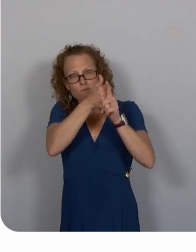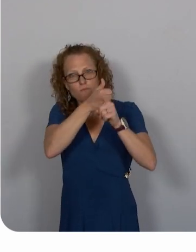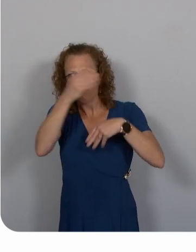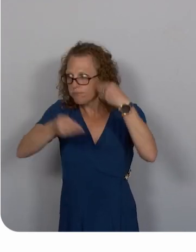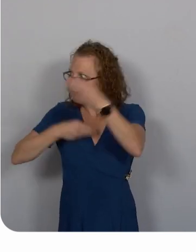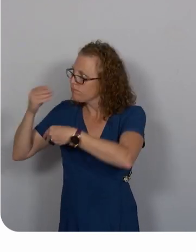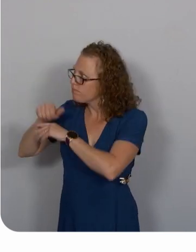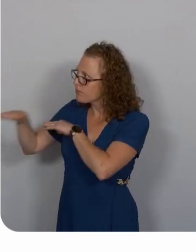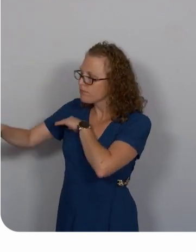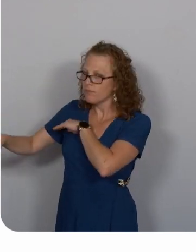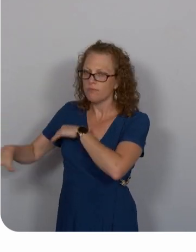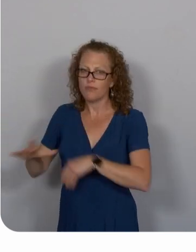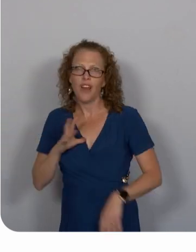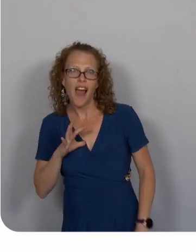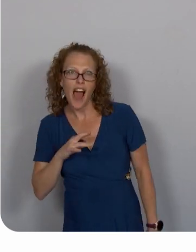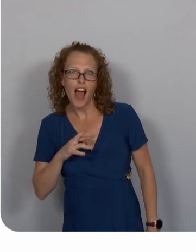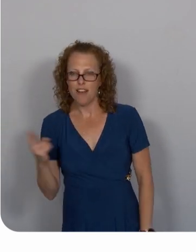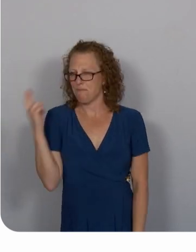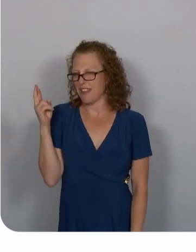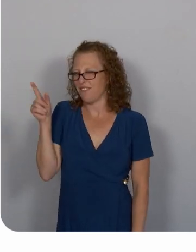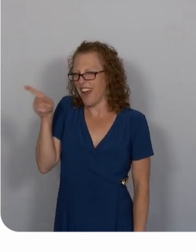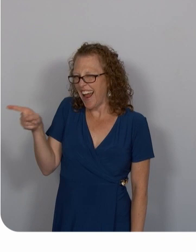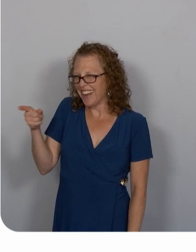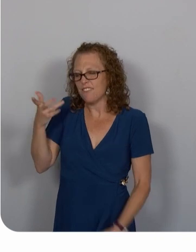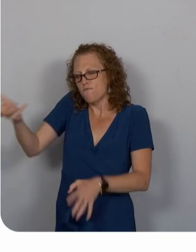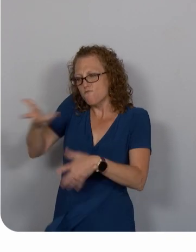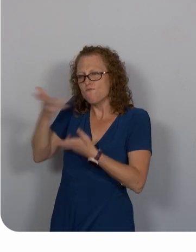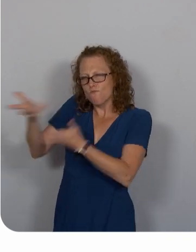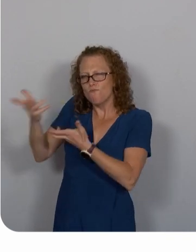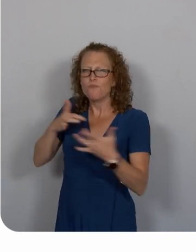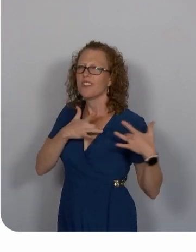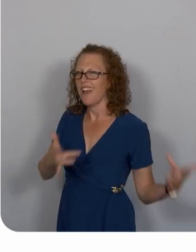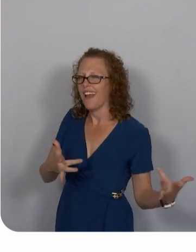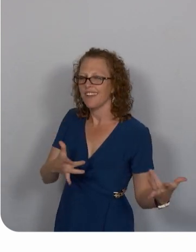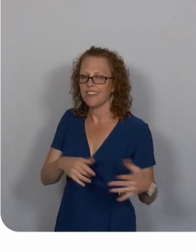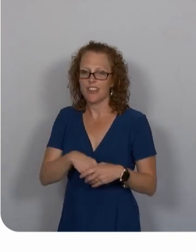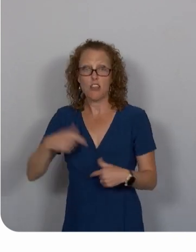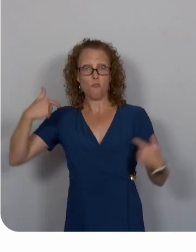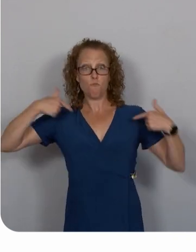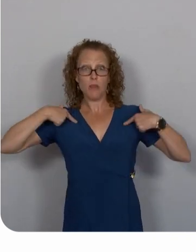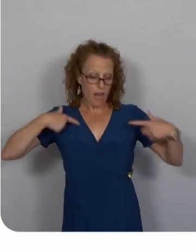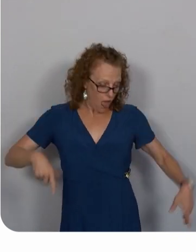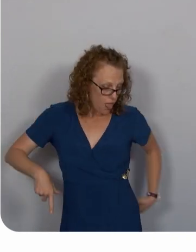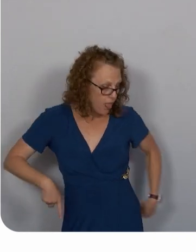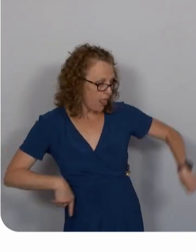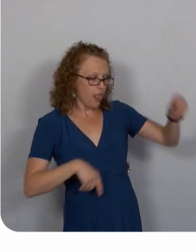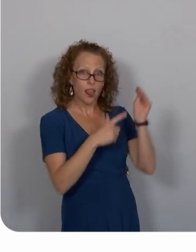the app where we usually chat, all without me having to take out my phone.